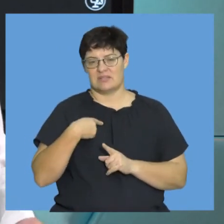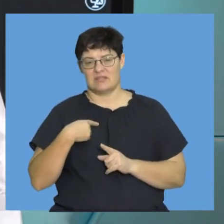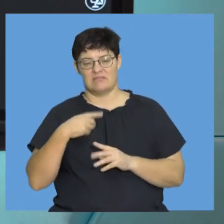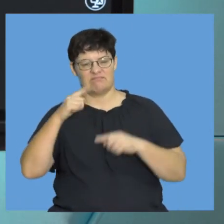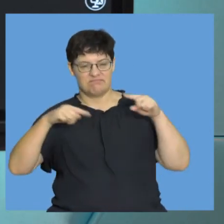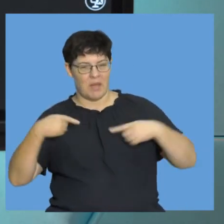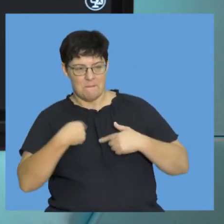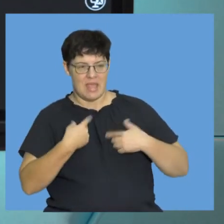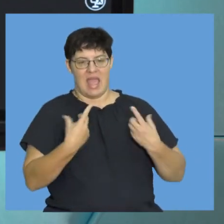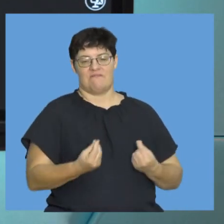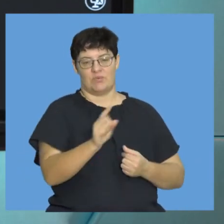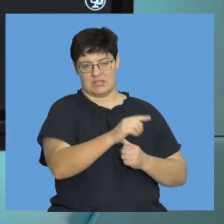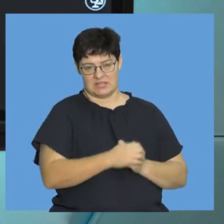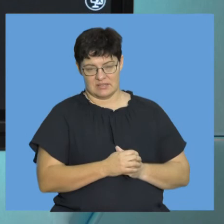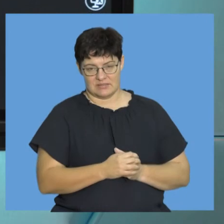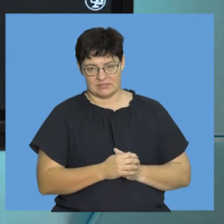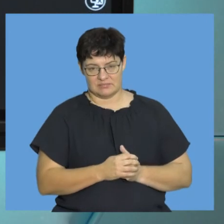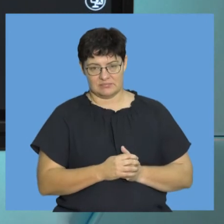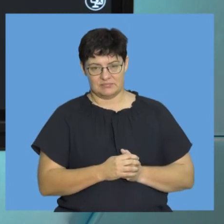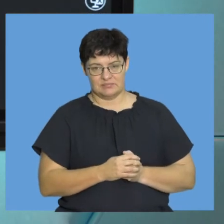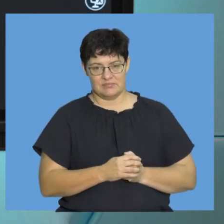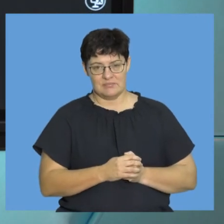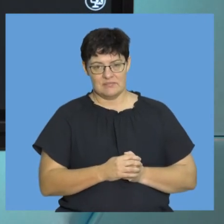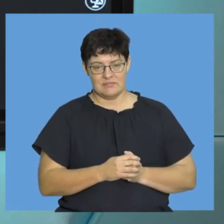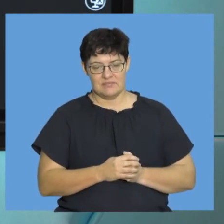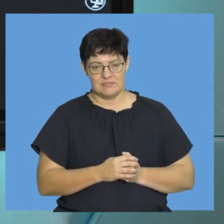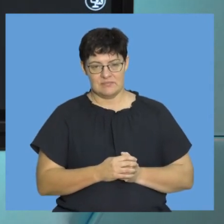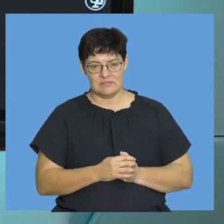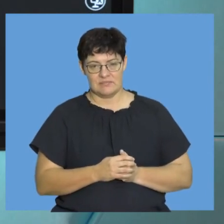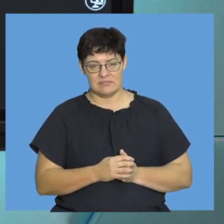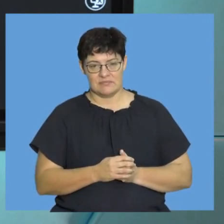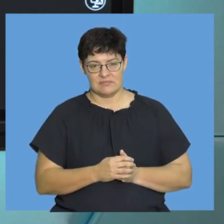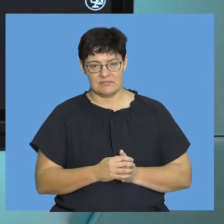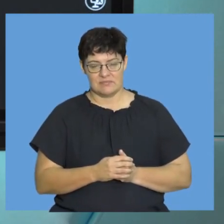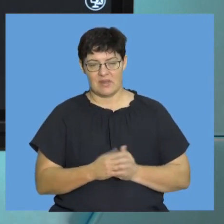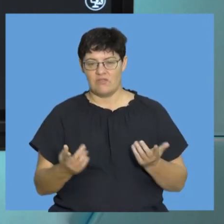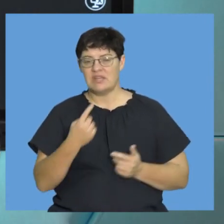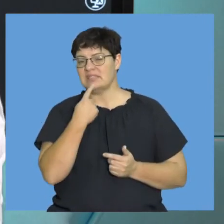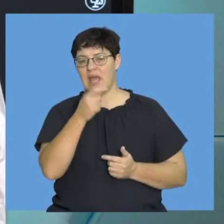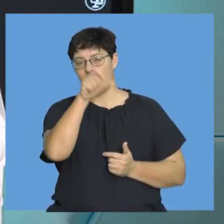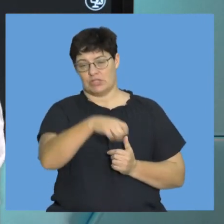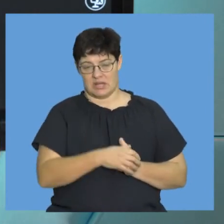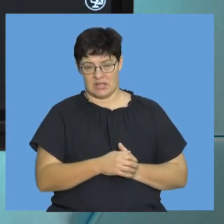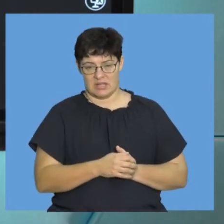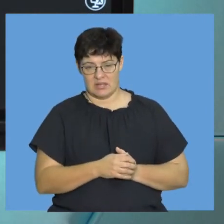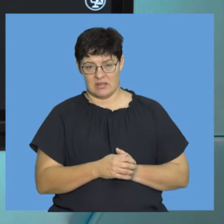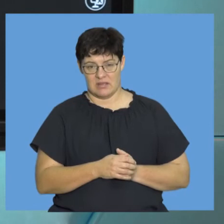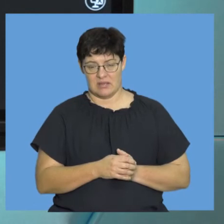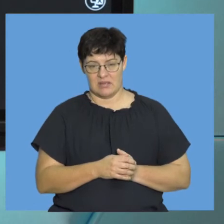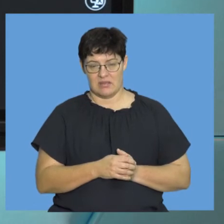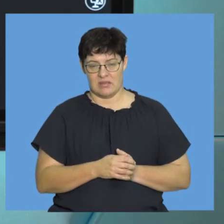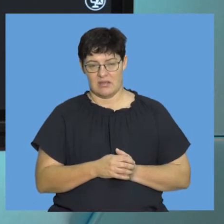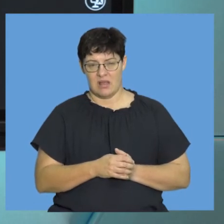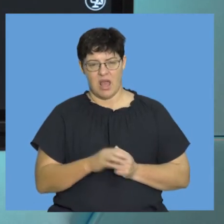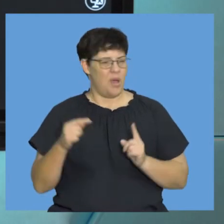Very often, on a lighter note, if you tell somebody this, and you tell them,